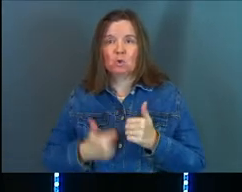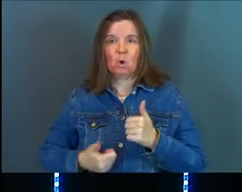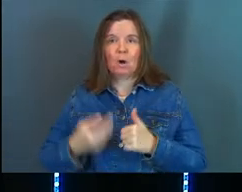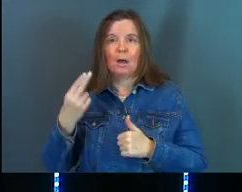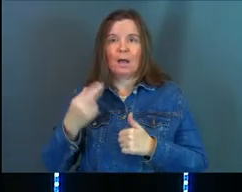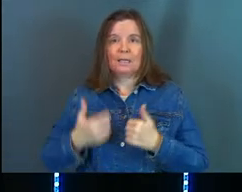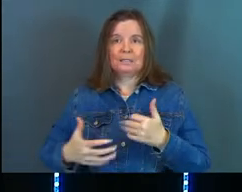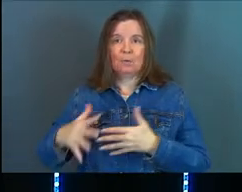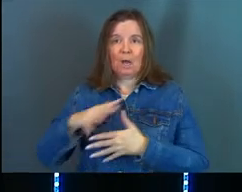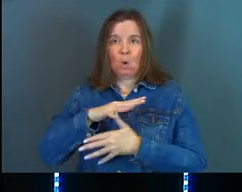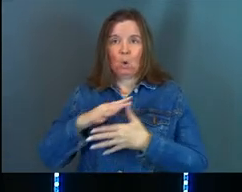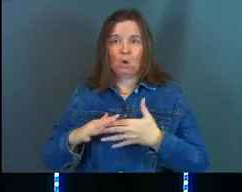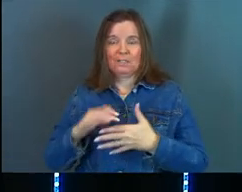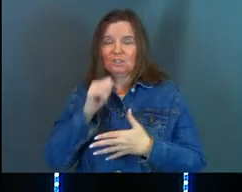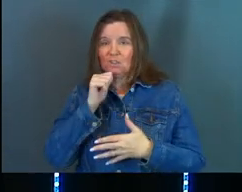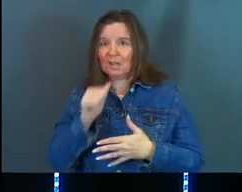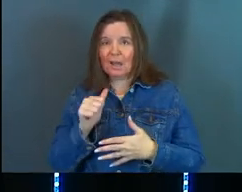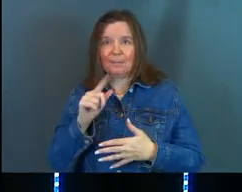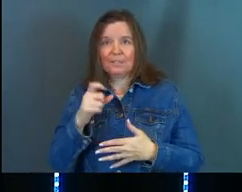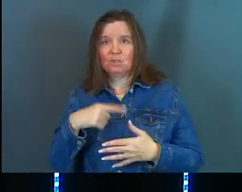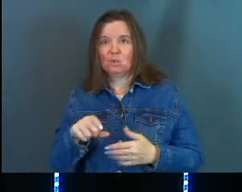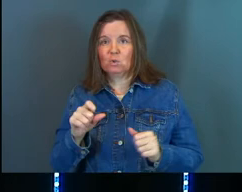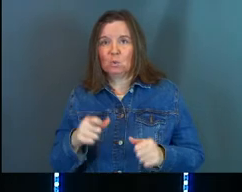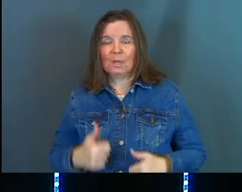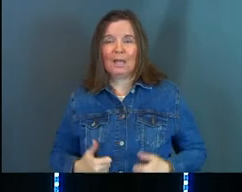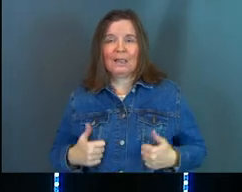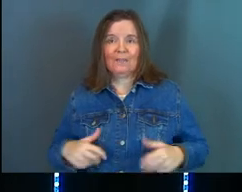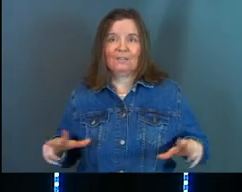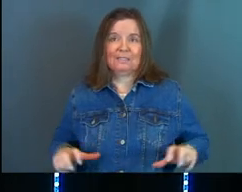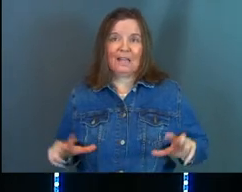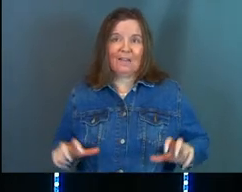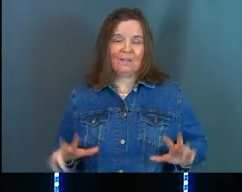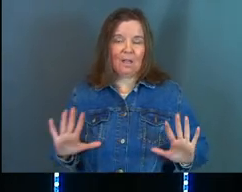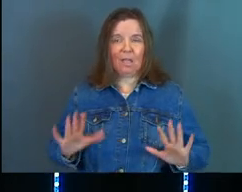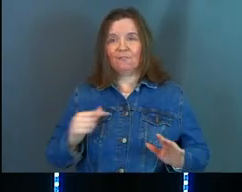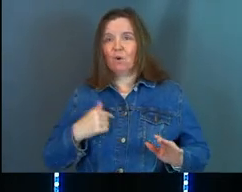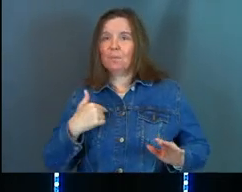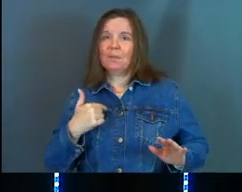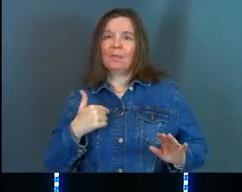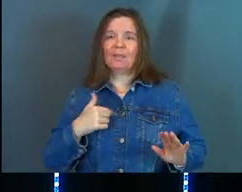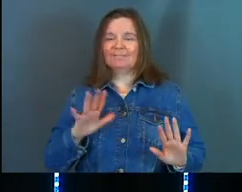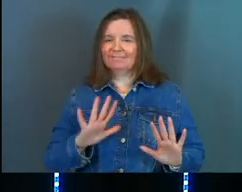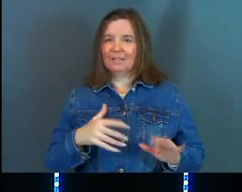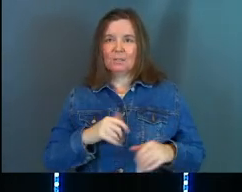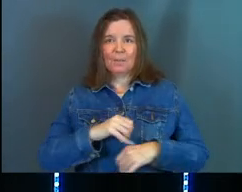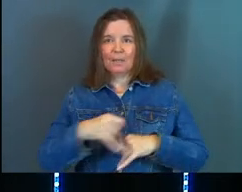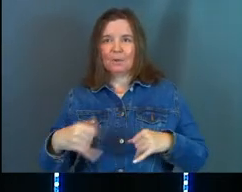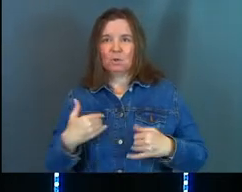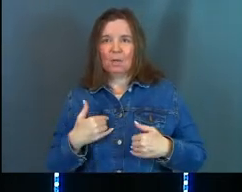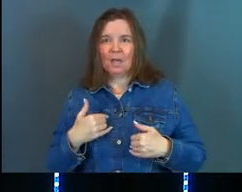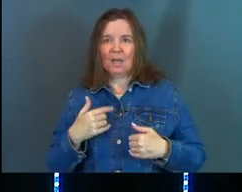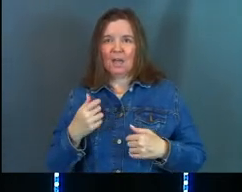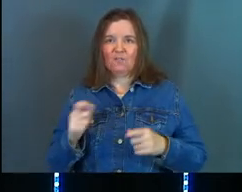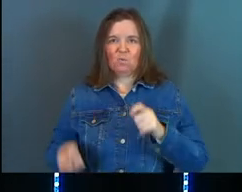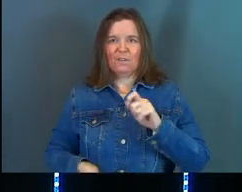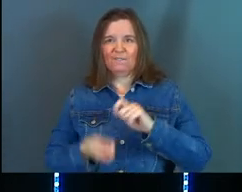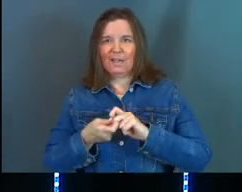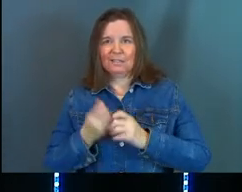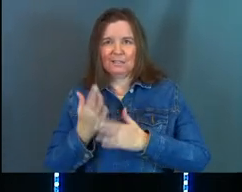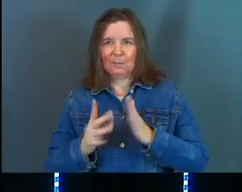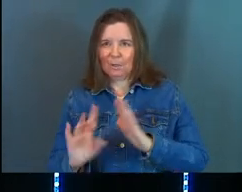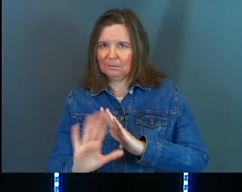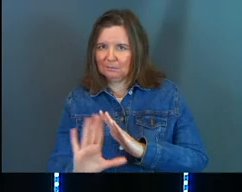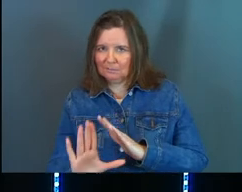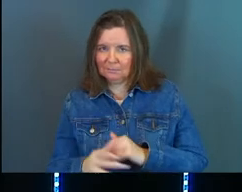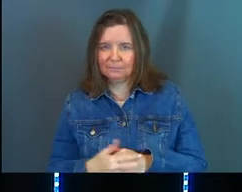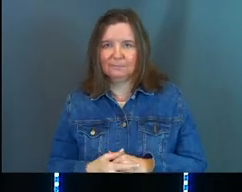highest priorities. It should not be so that you can live selfishly, and you should never make a boundary in order to have revenge against